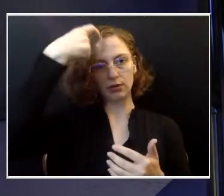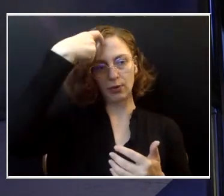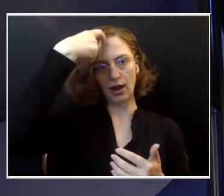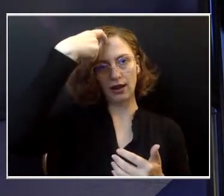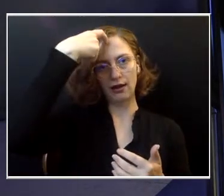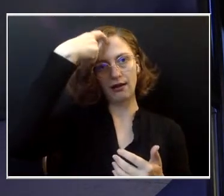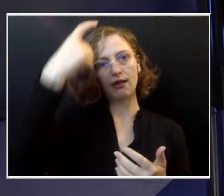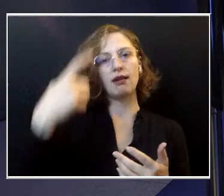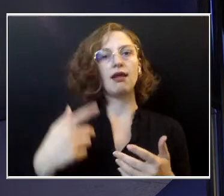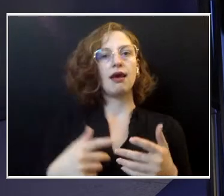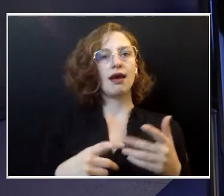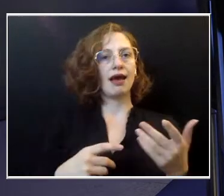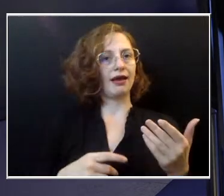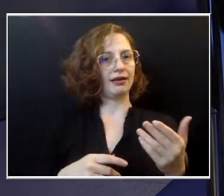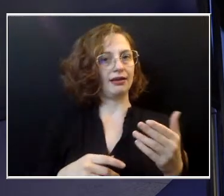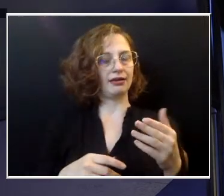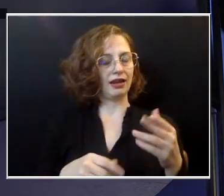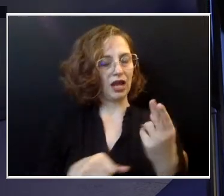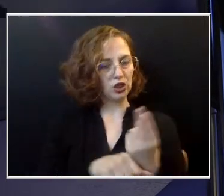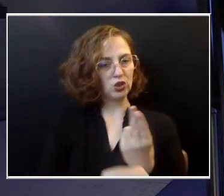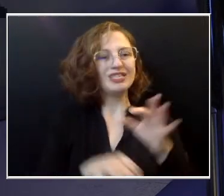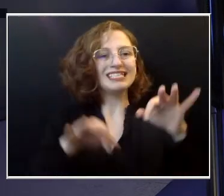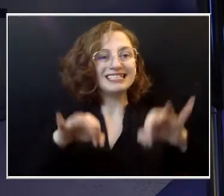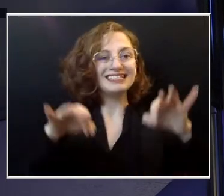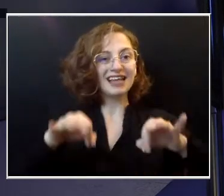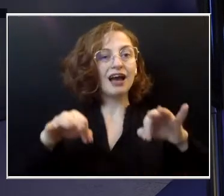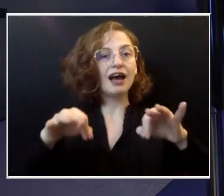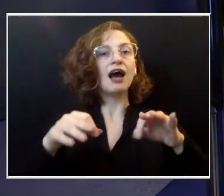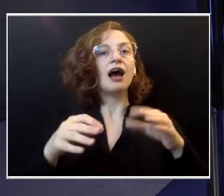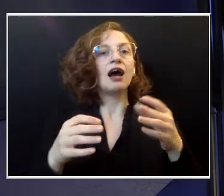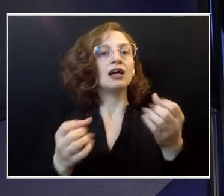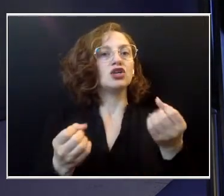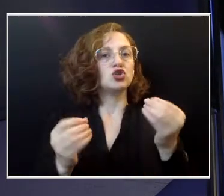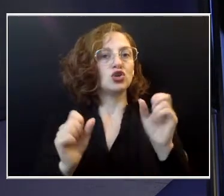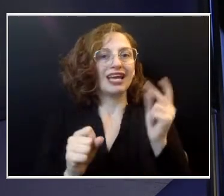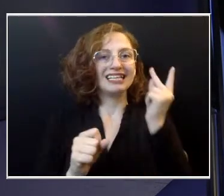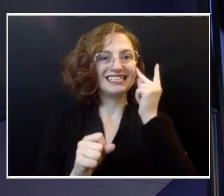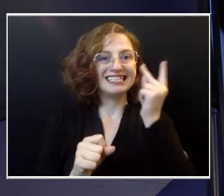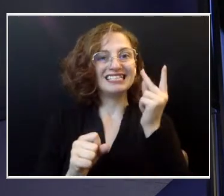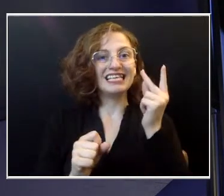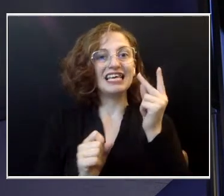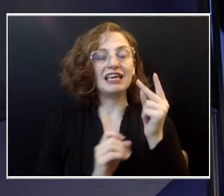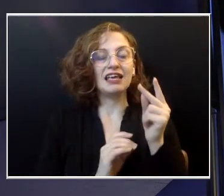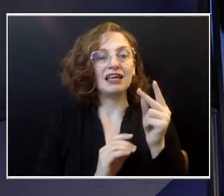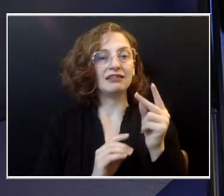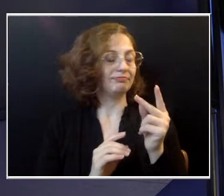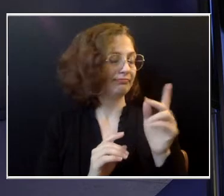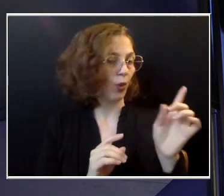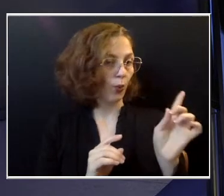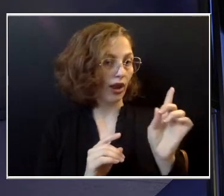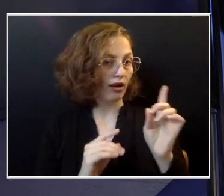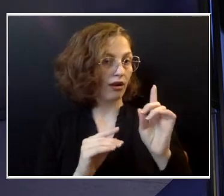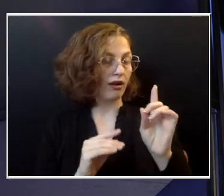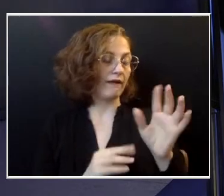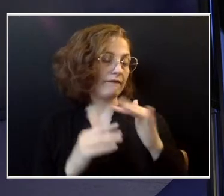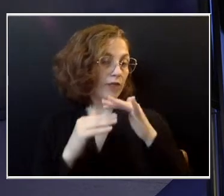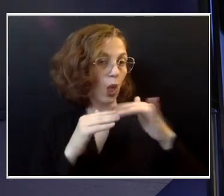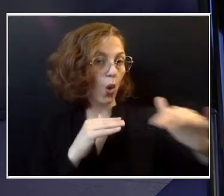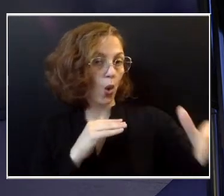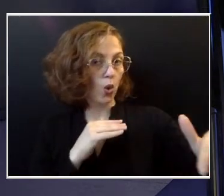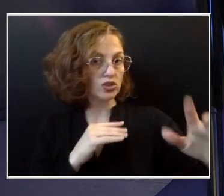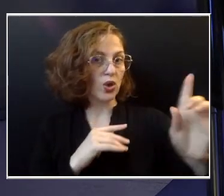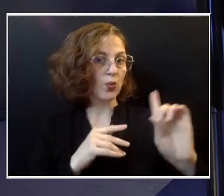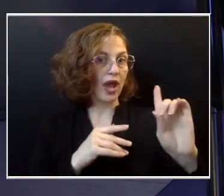contrast coming back. You see that dark line, that's just my catheter. And then on the right picture, I took 2 stent